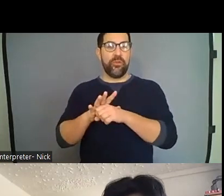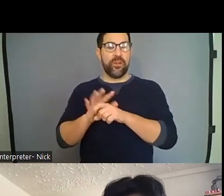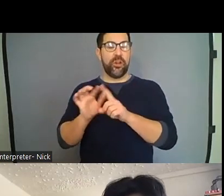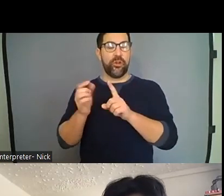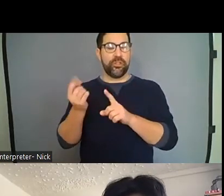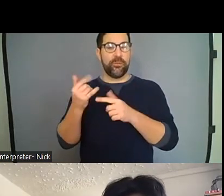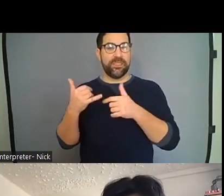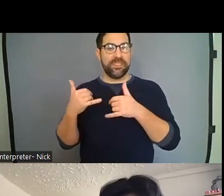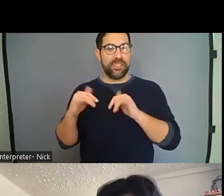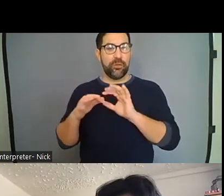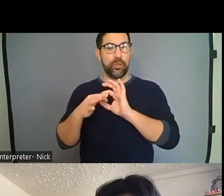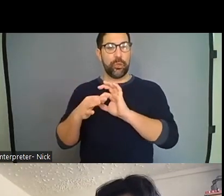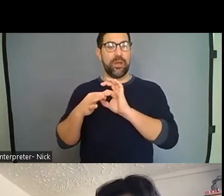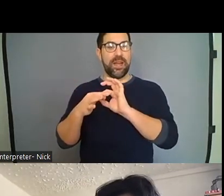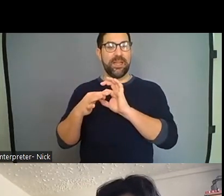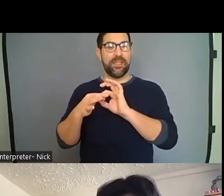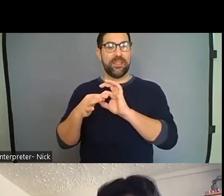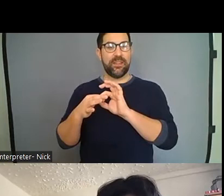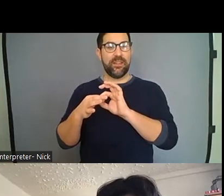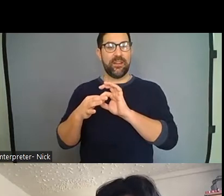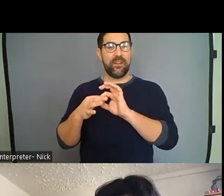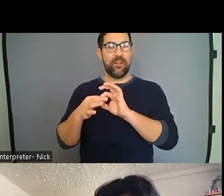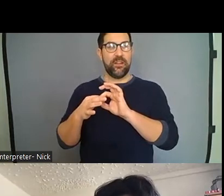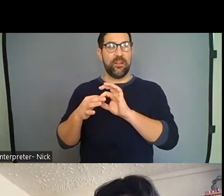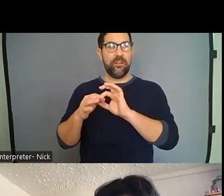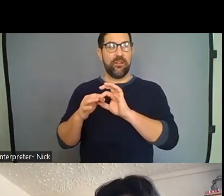in that